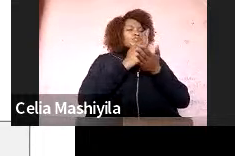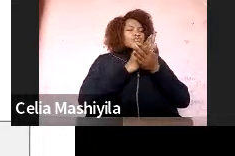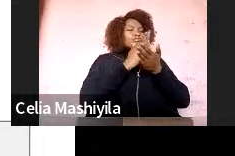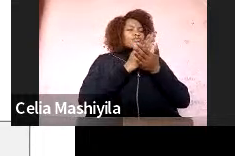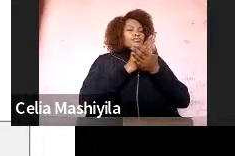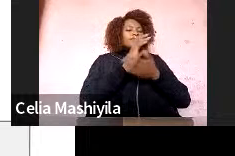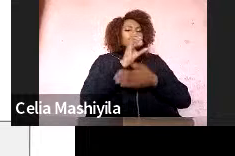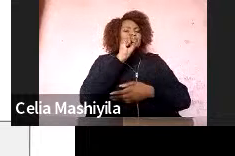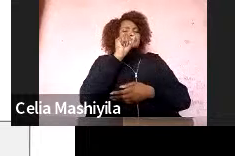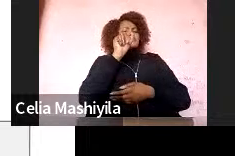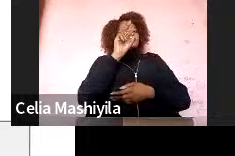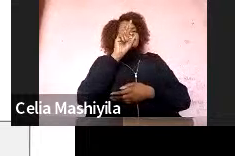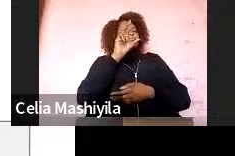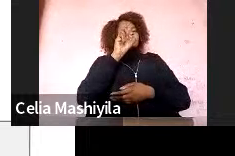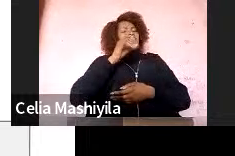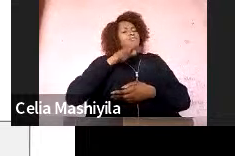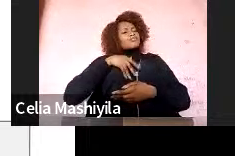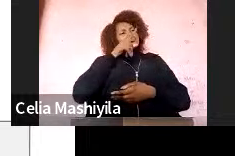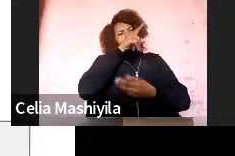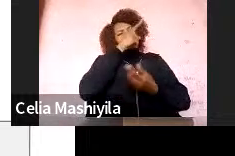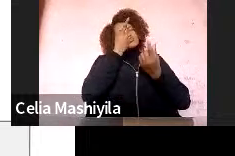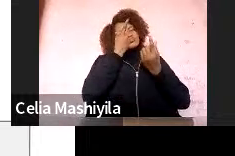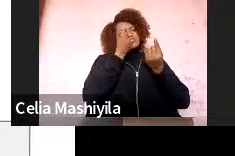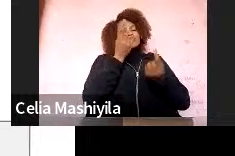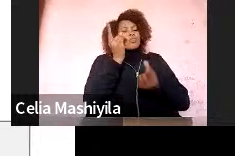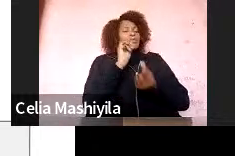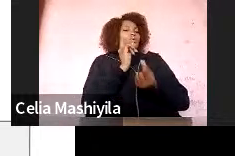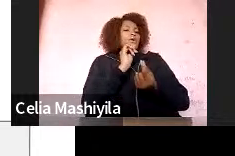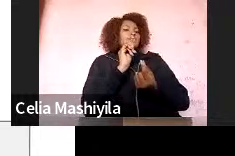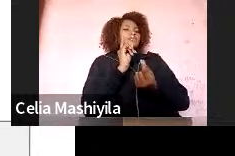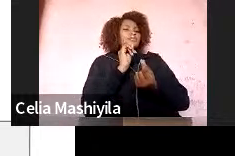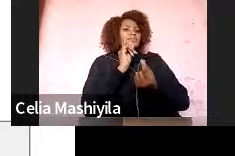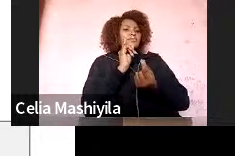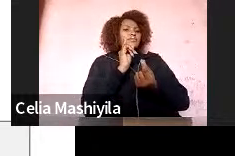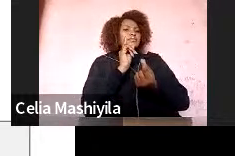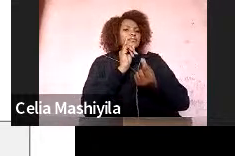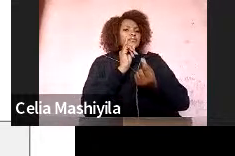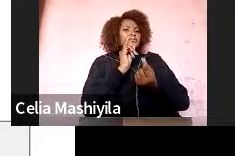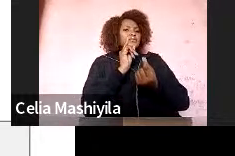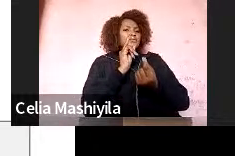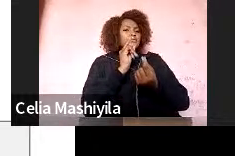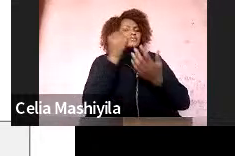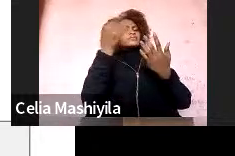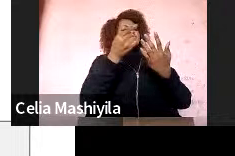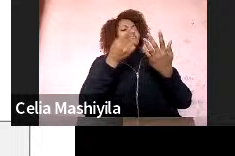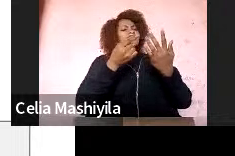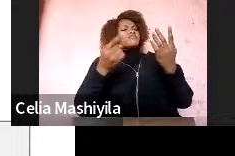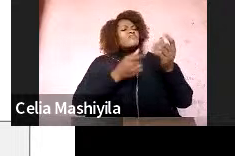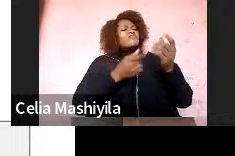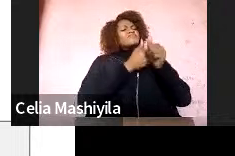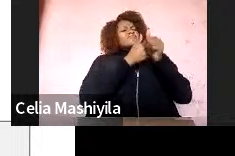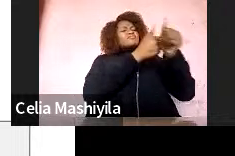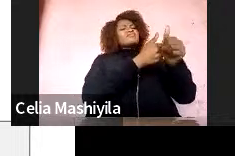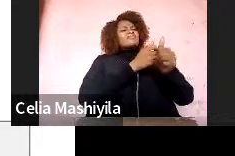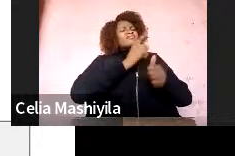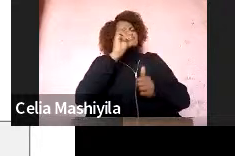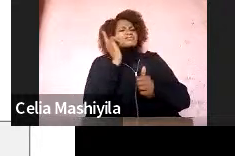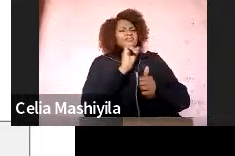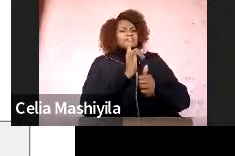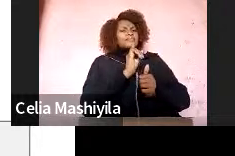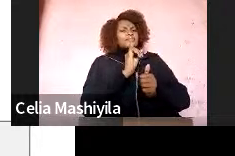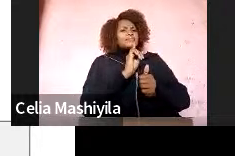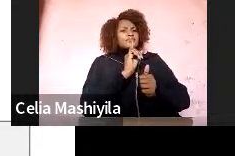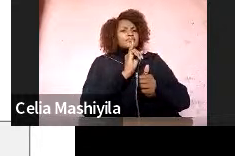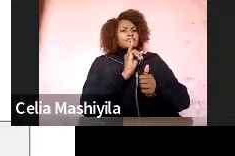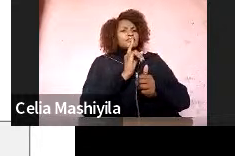know exactly what process and procedure you have to follow. It is not something which somebody just think about